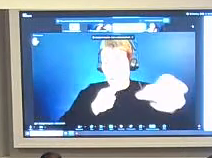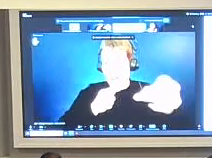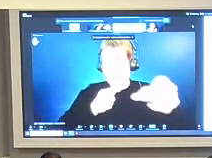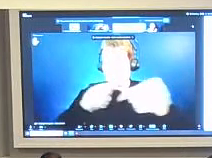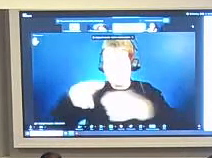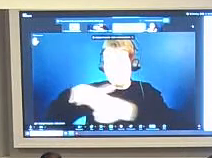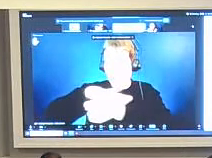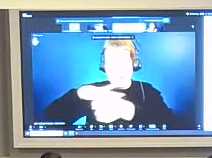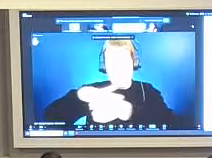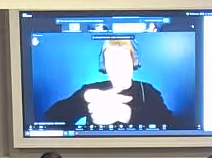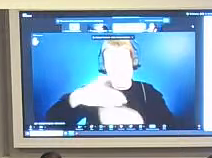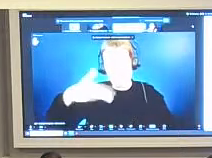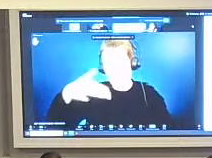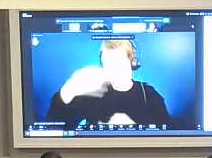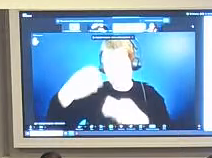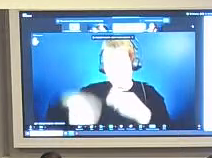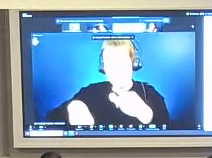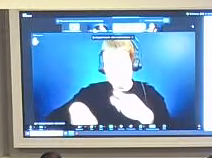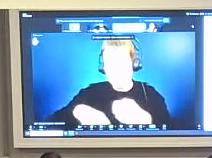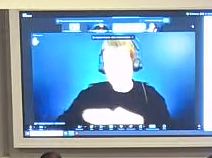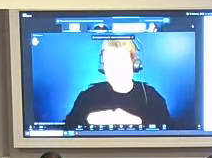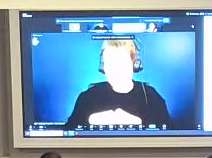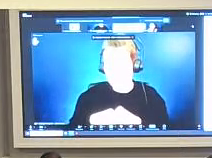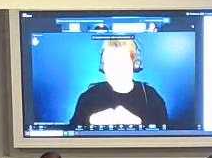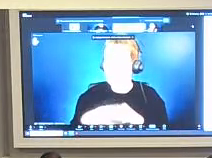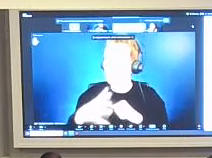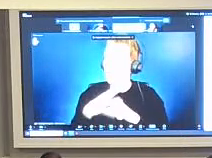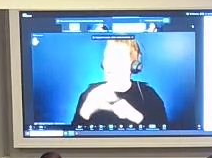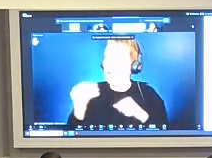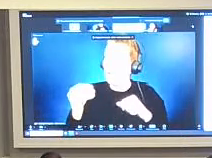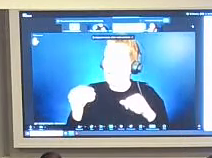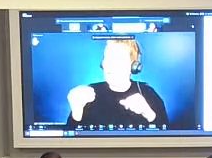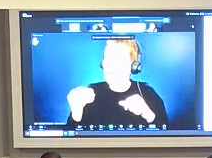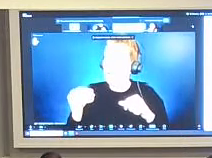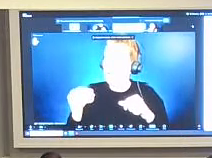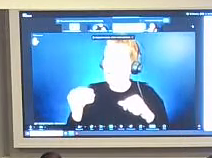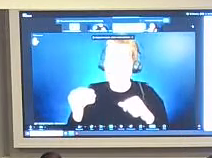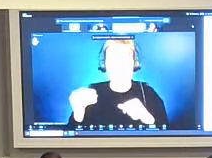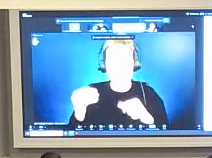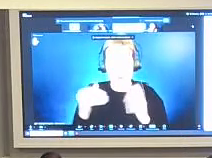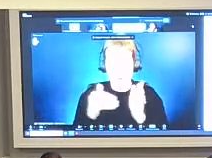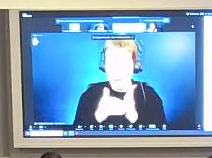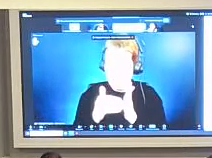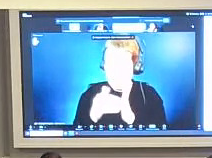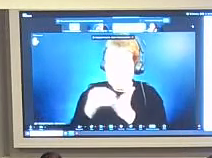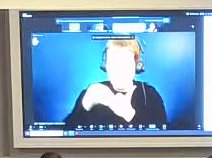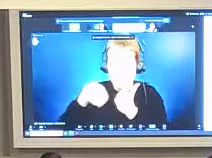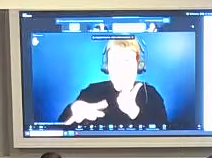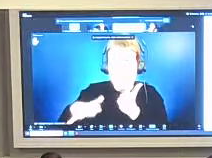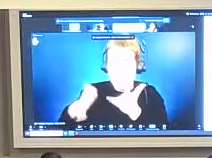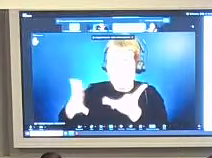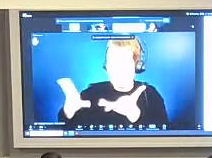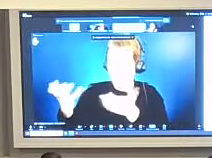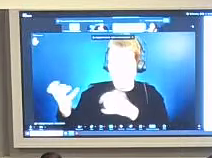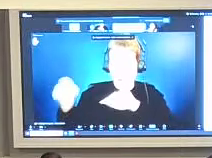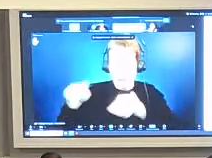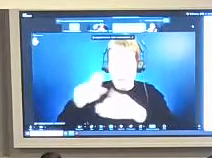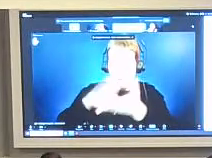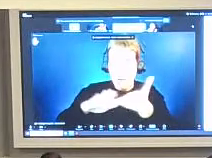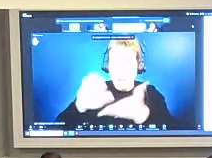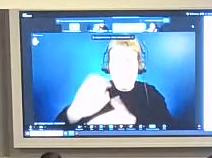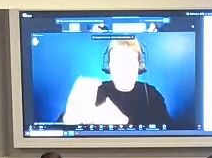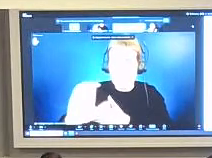tell students all, potential students all the time to go walk